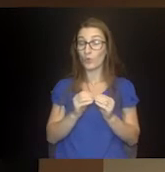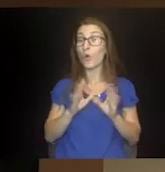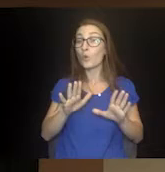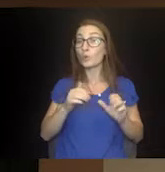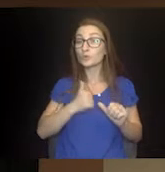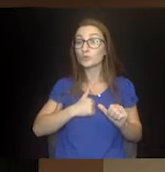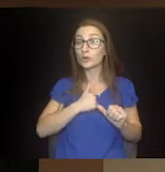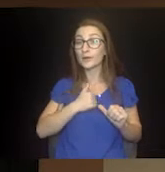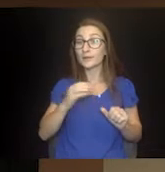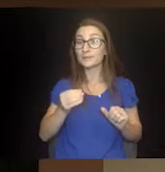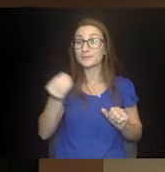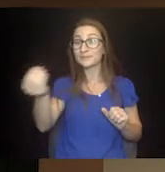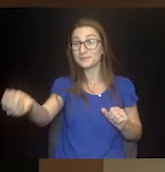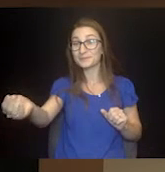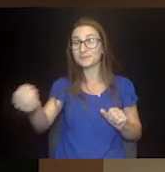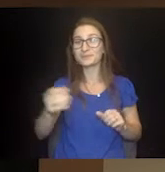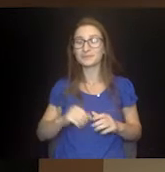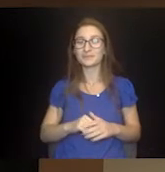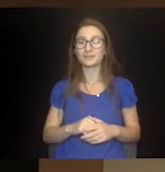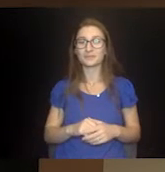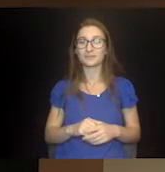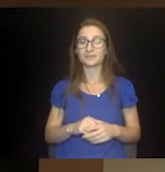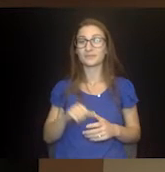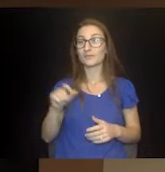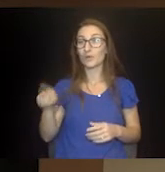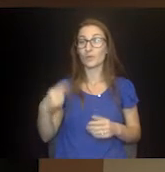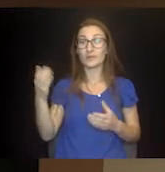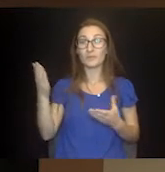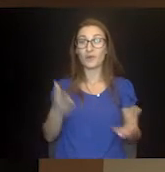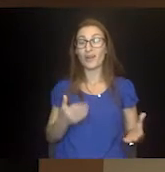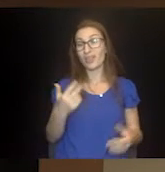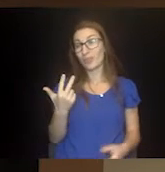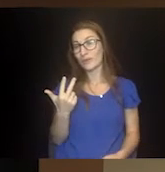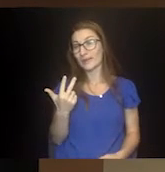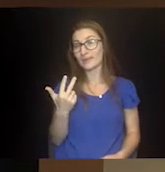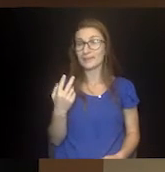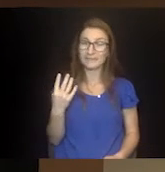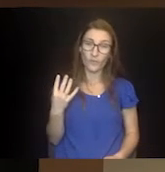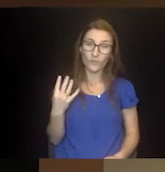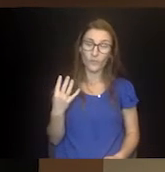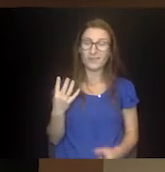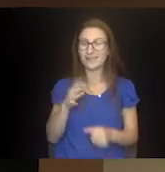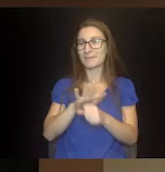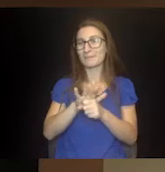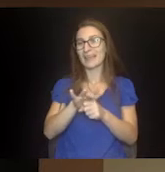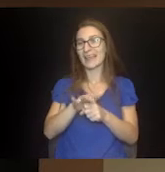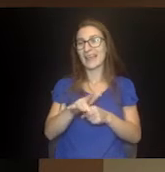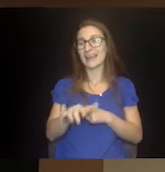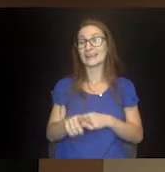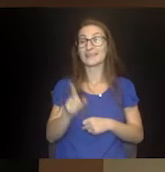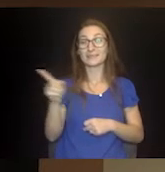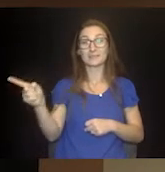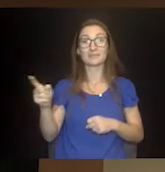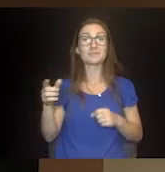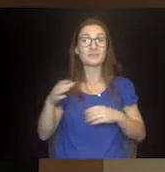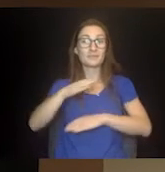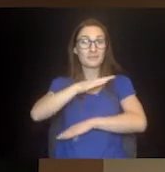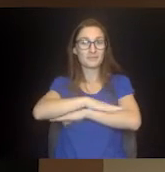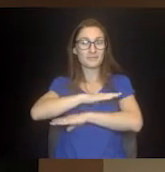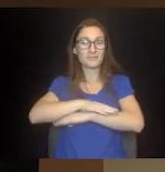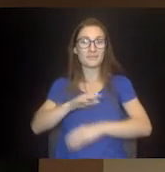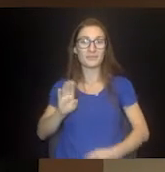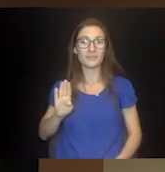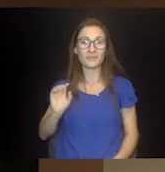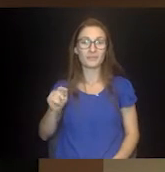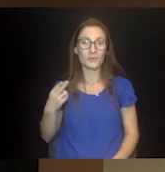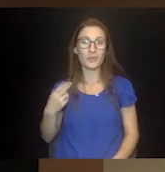Oh, is there another one? Okay. I'm sorry. Yes, here you go. I only brought like 3 or 4 down, but there's plenty more at